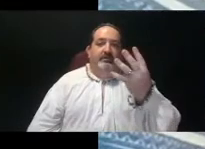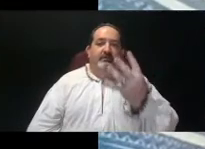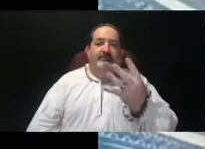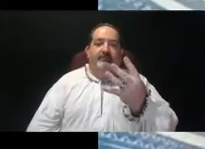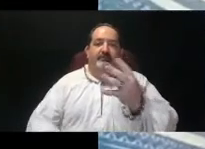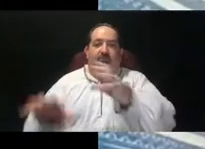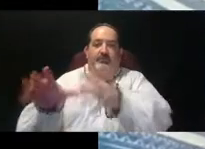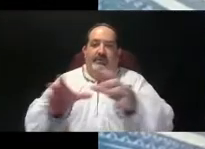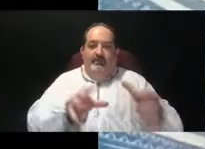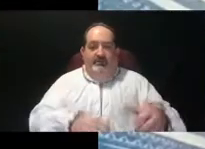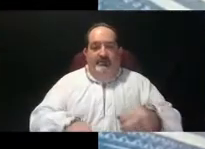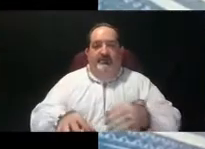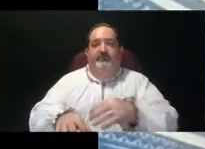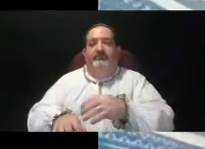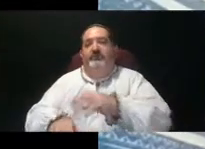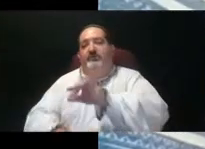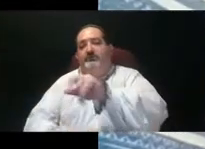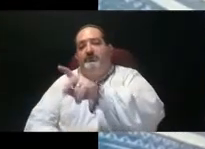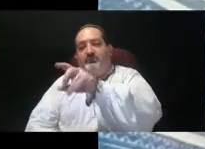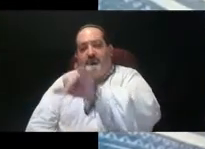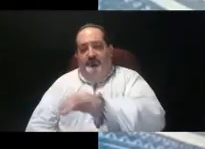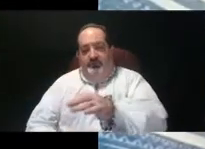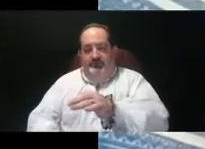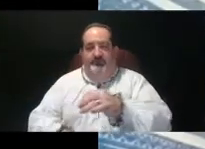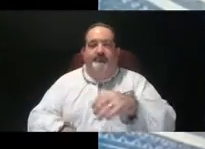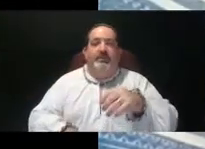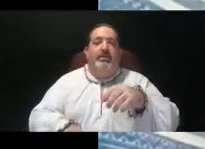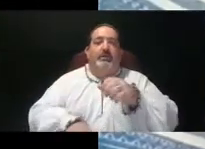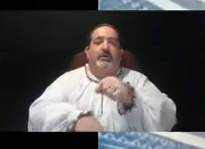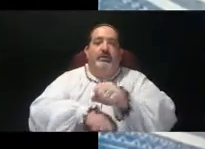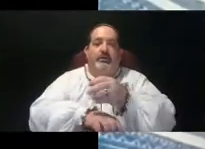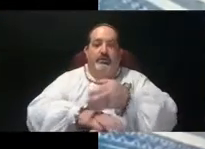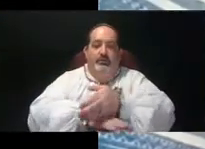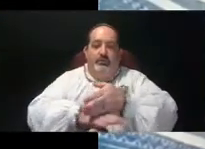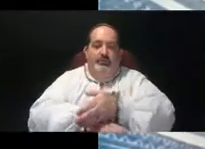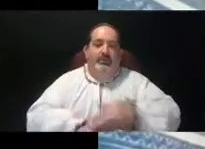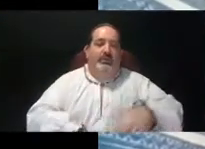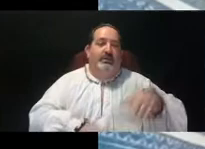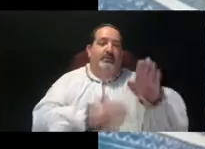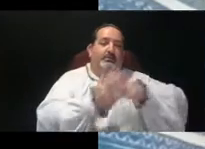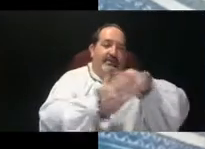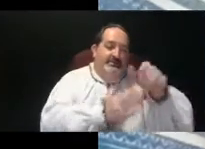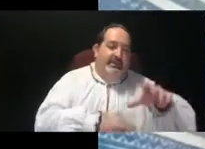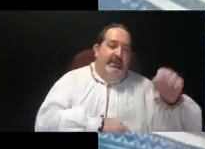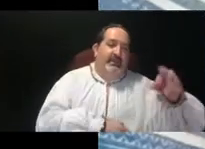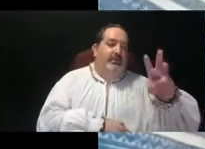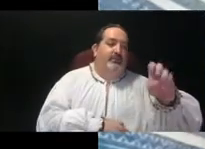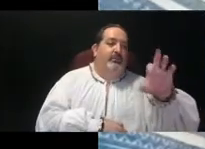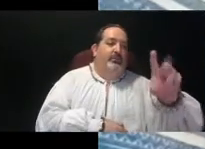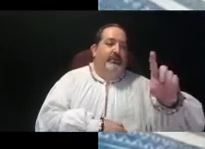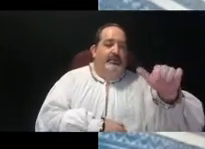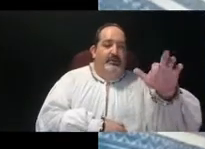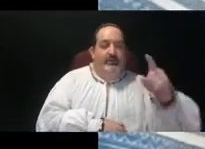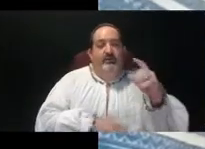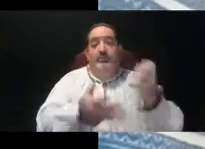categories: jewelry, woodworking, painting, and a wild card category. Here are the victors of the